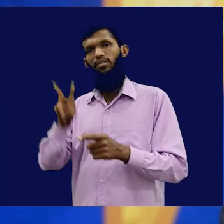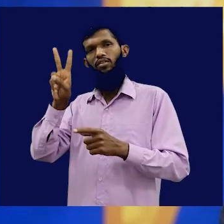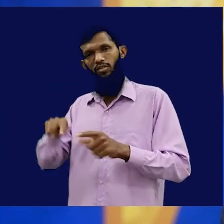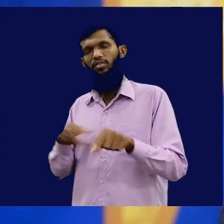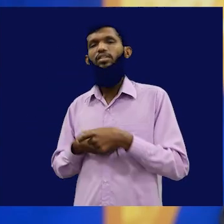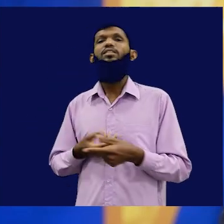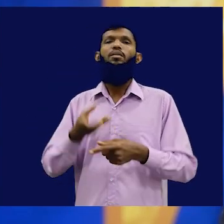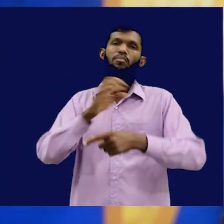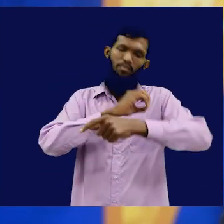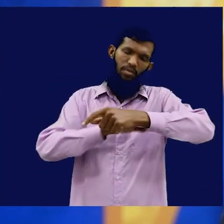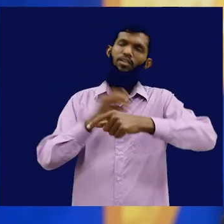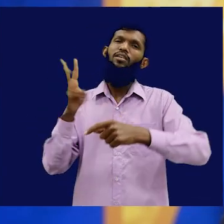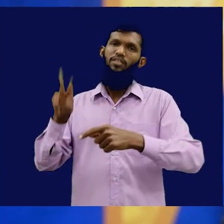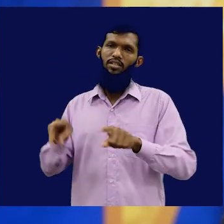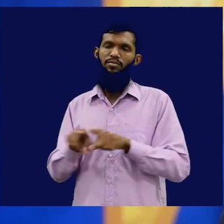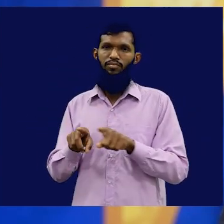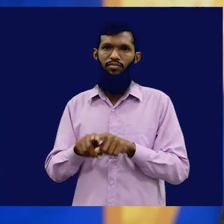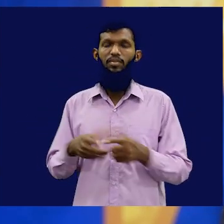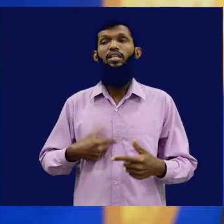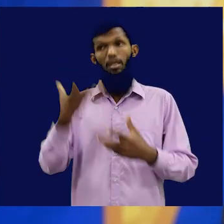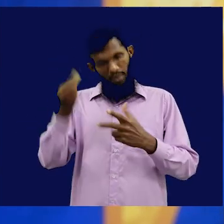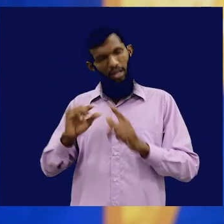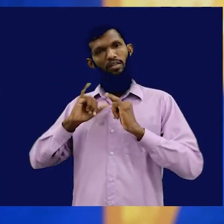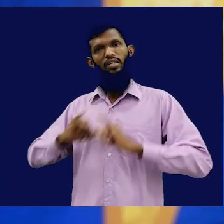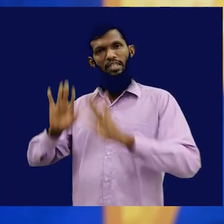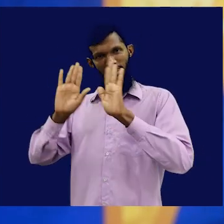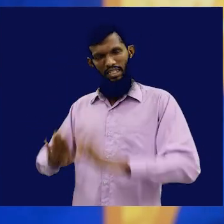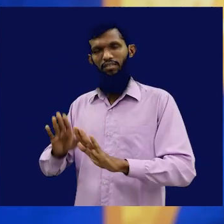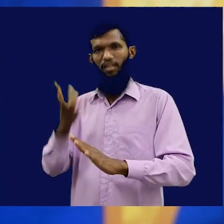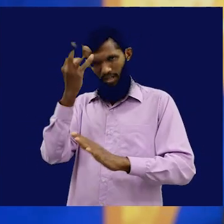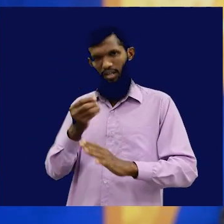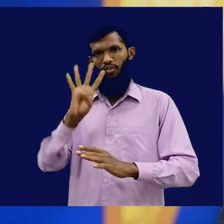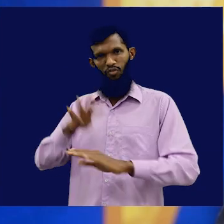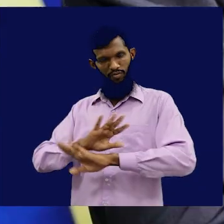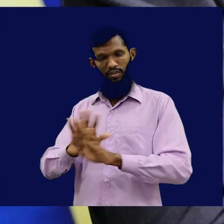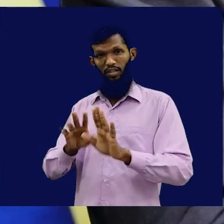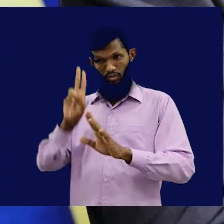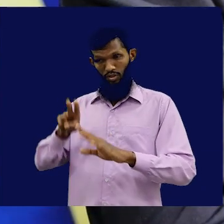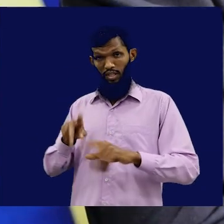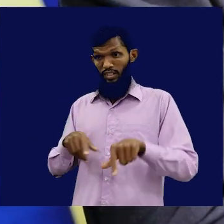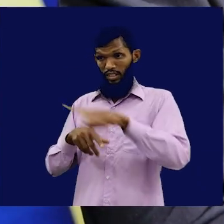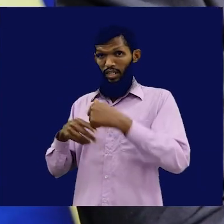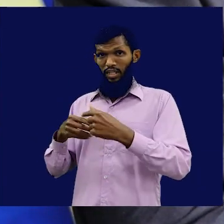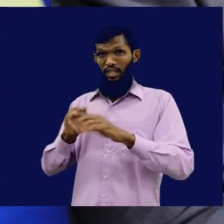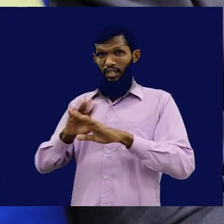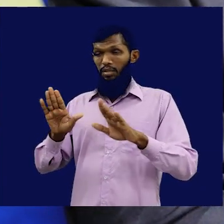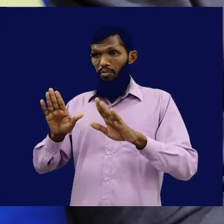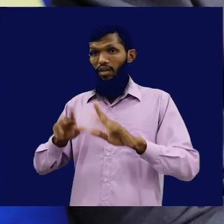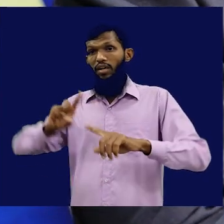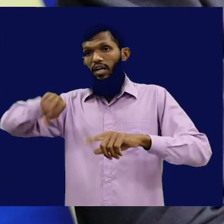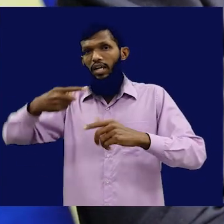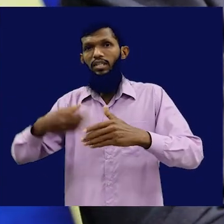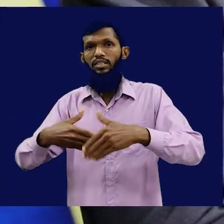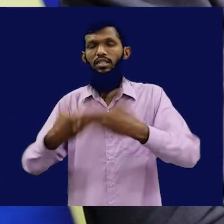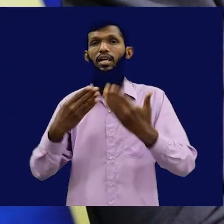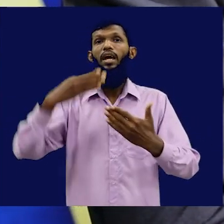have to stay overnight in Mina. And by that, the first day of Hajj is complete. The second day of Hajj, which is a day of